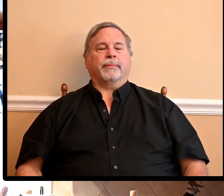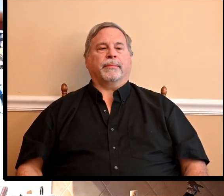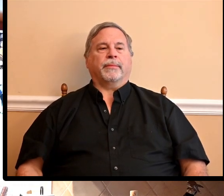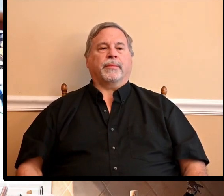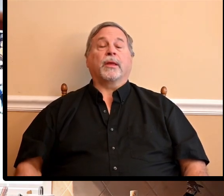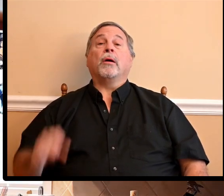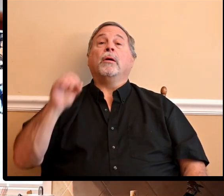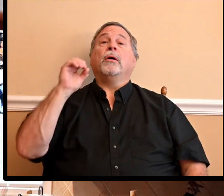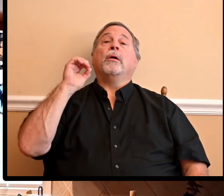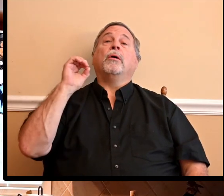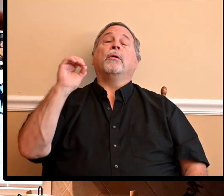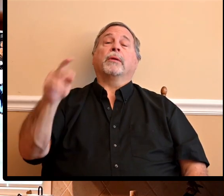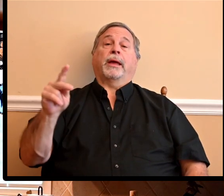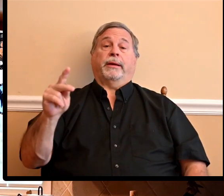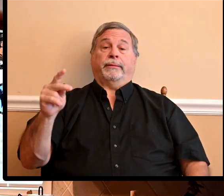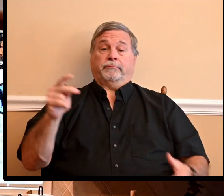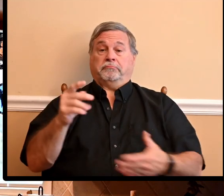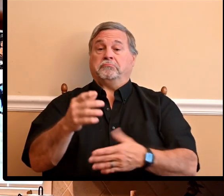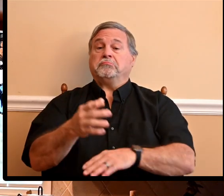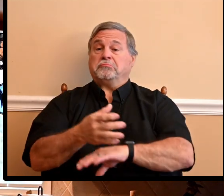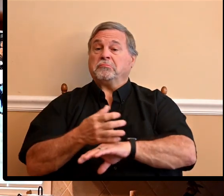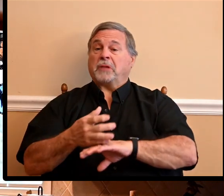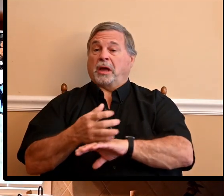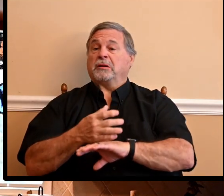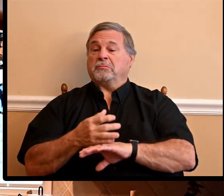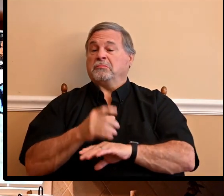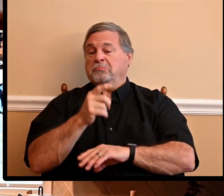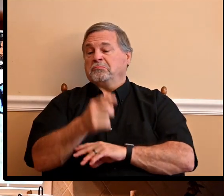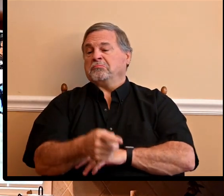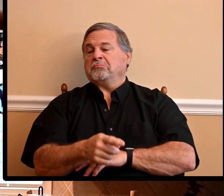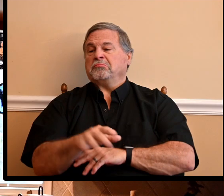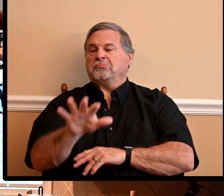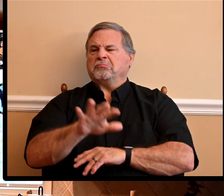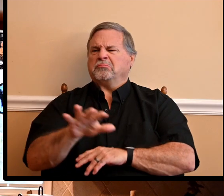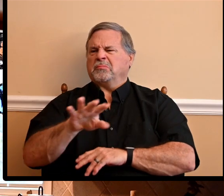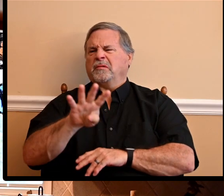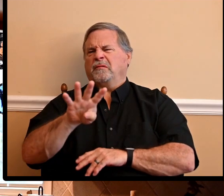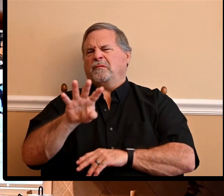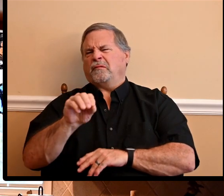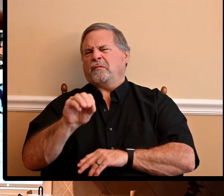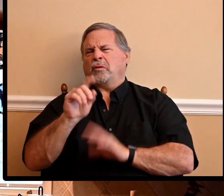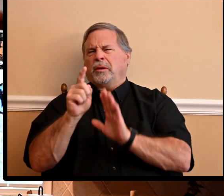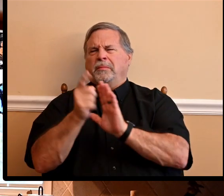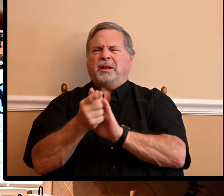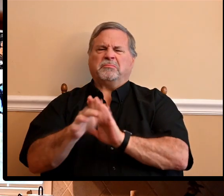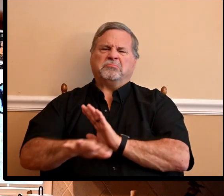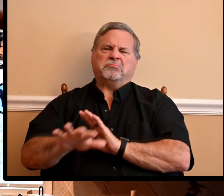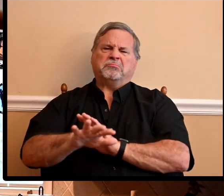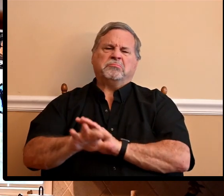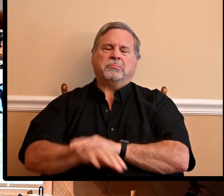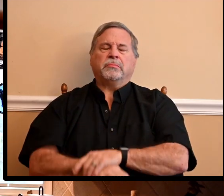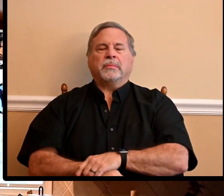up when we come back. Okay, we had the cakes in for about 40 minutes